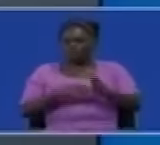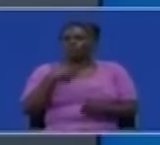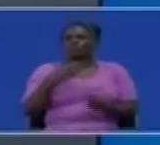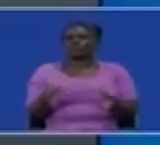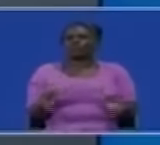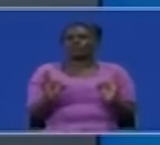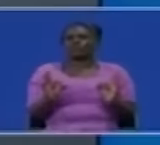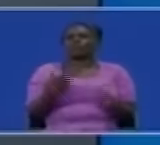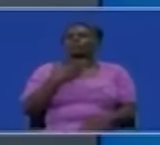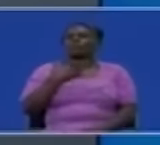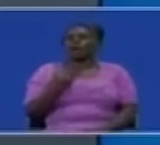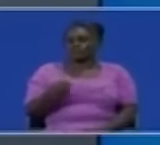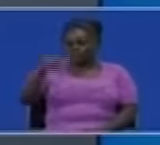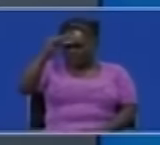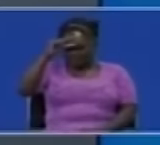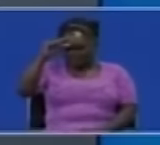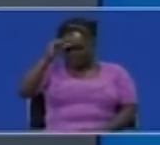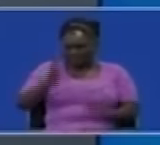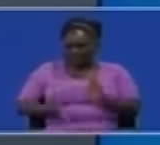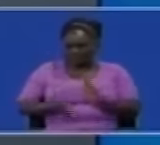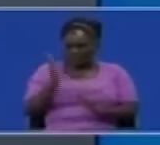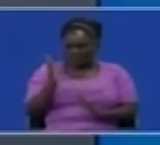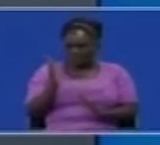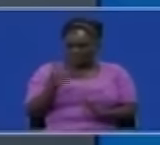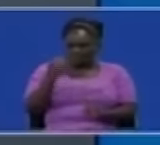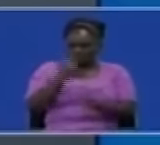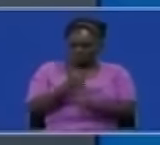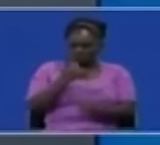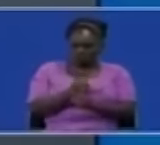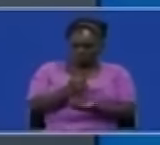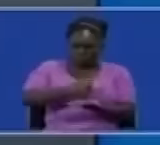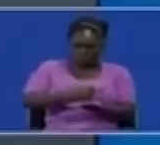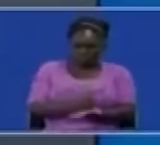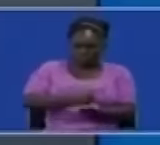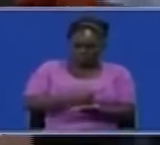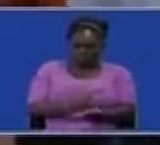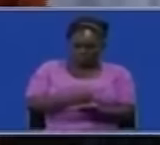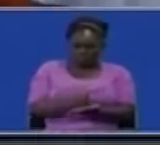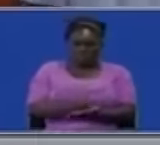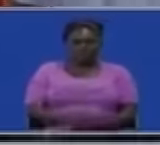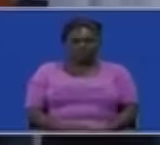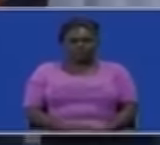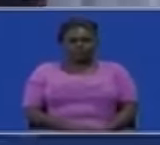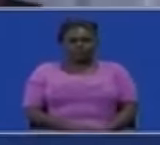officials, now want the government to move in with speed and conduct that audit.